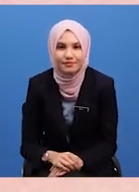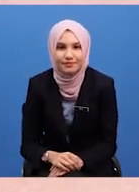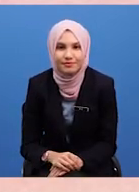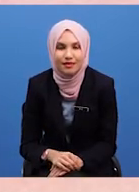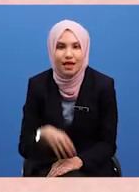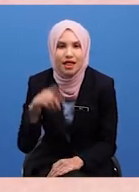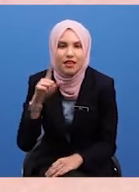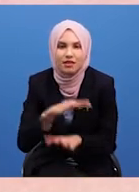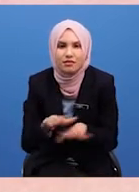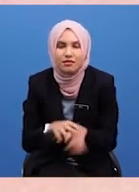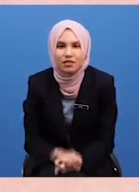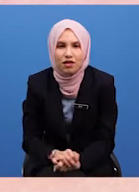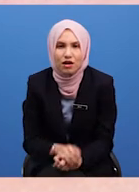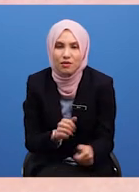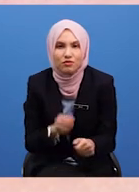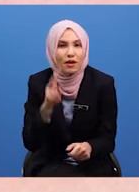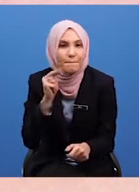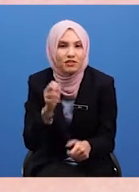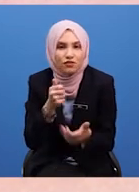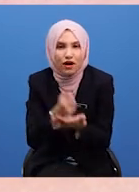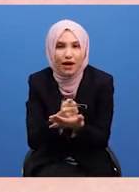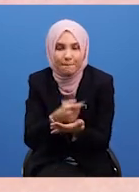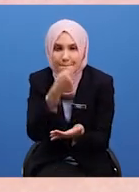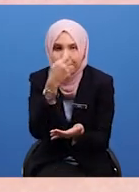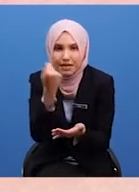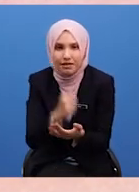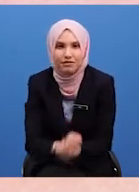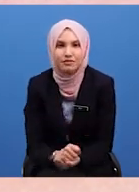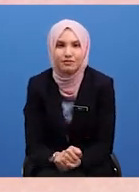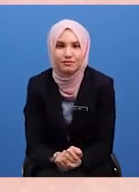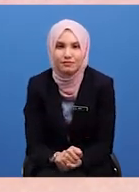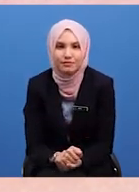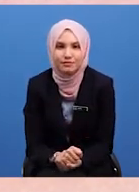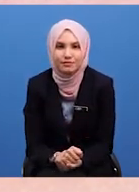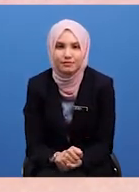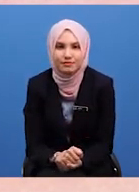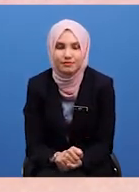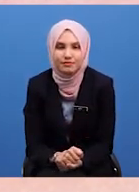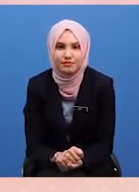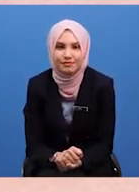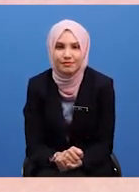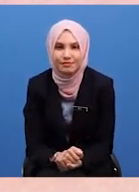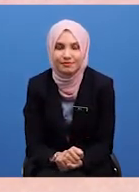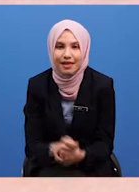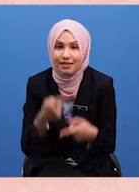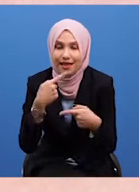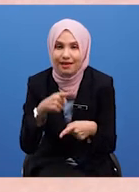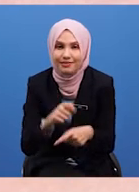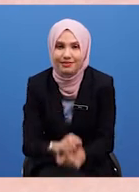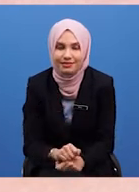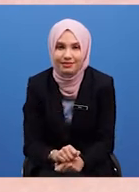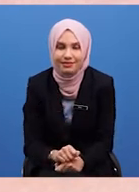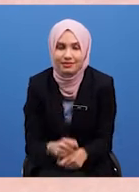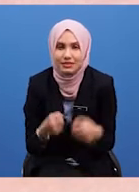Lynn does not approach Marge for help because... Well, the answer is she